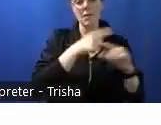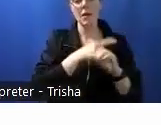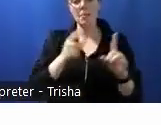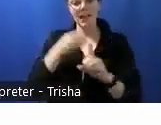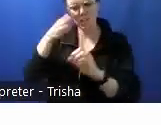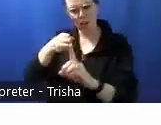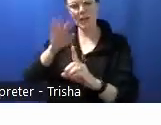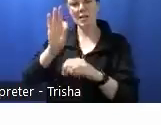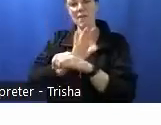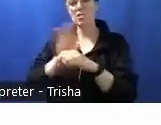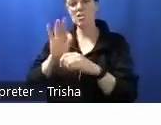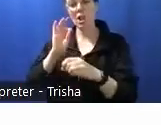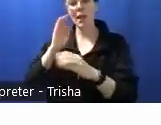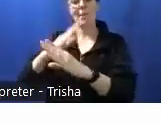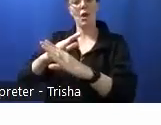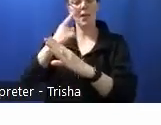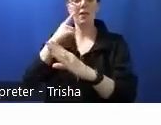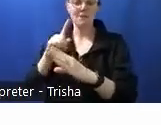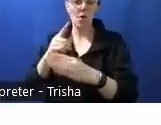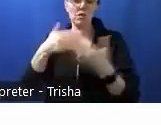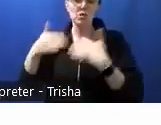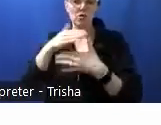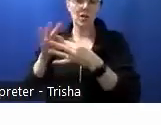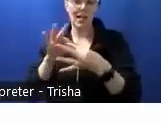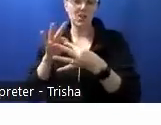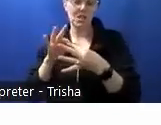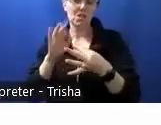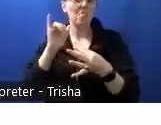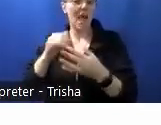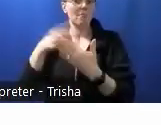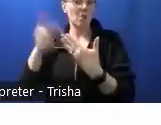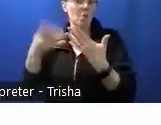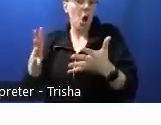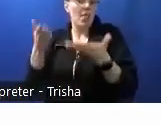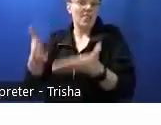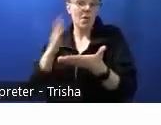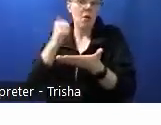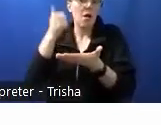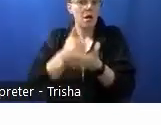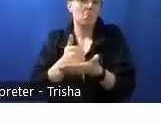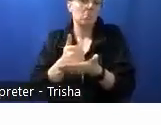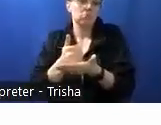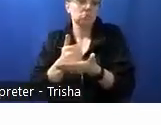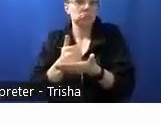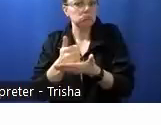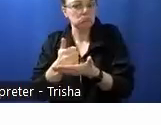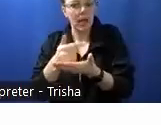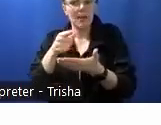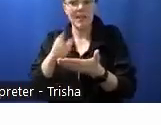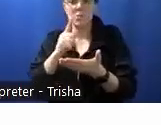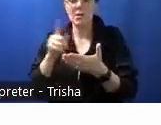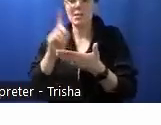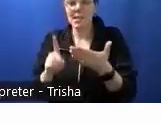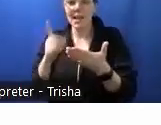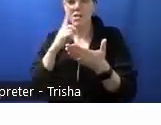of social connection, and so it wouldn't require many modifications to help those with vision loss. And it was designed to be delivered by non-mental health